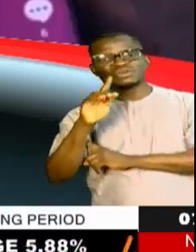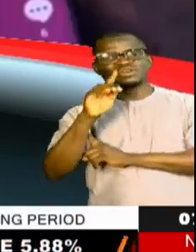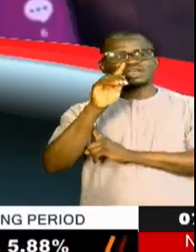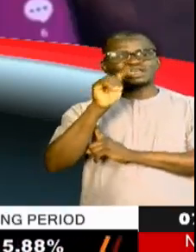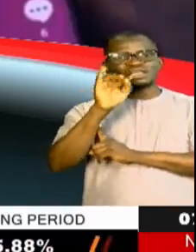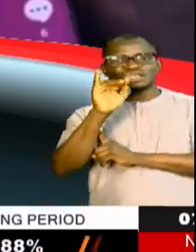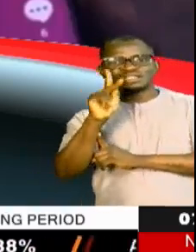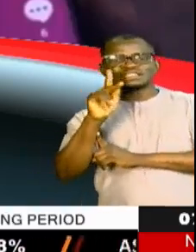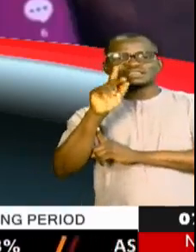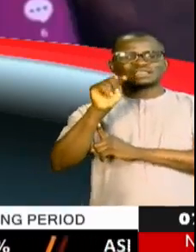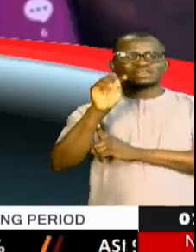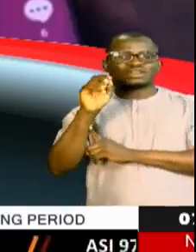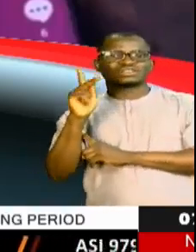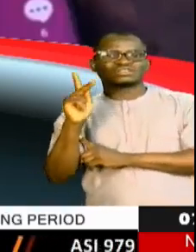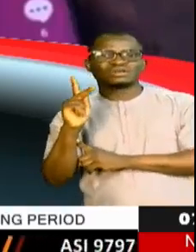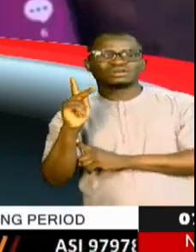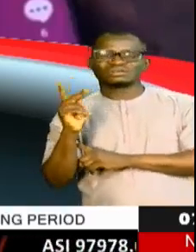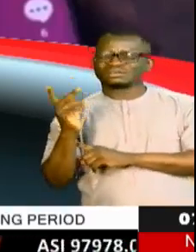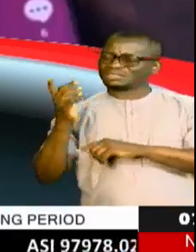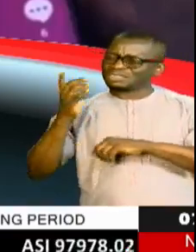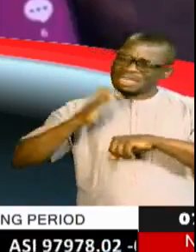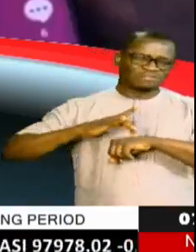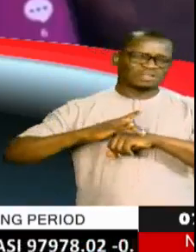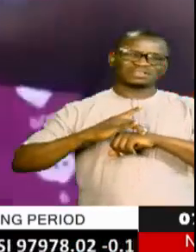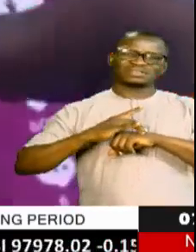is doing real harm to children.